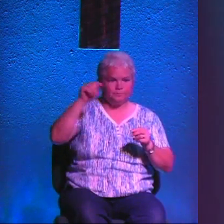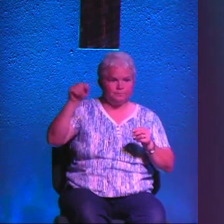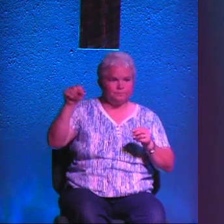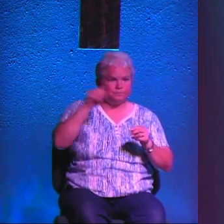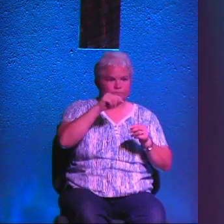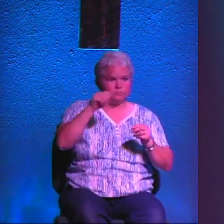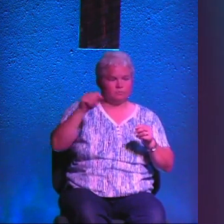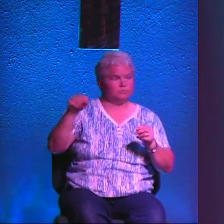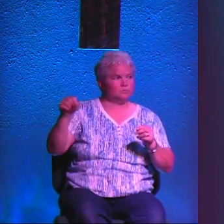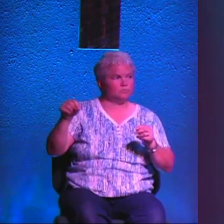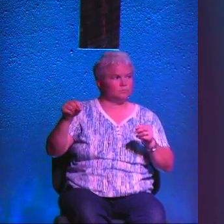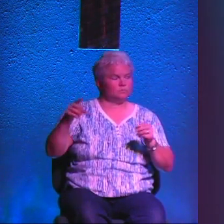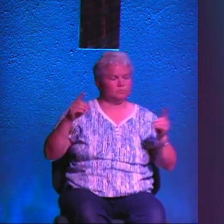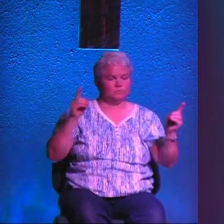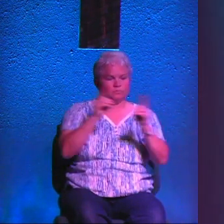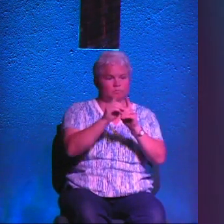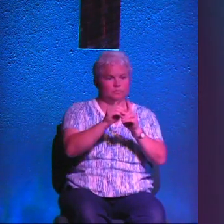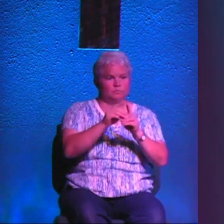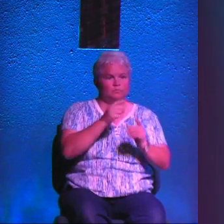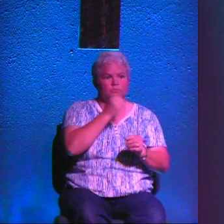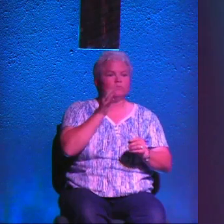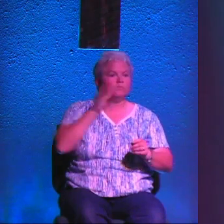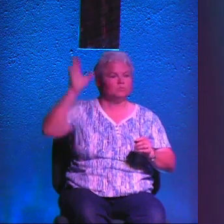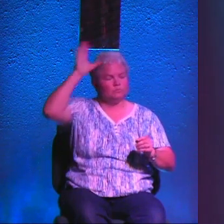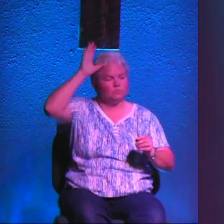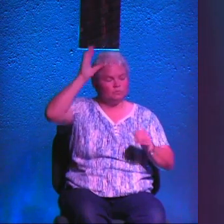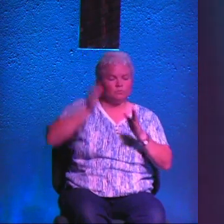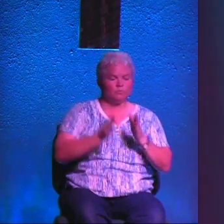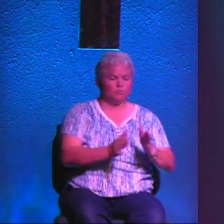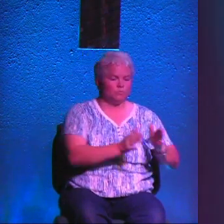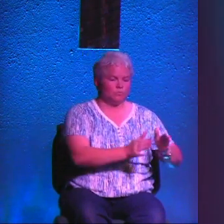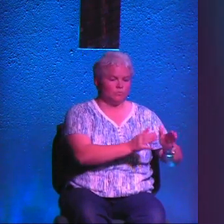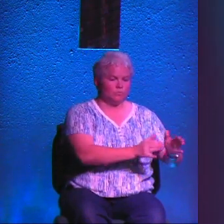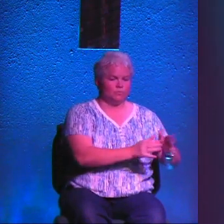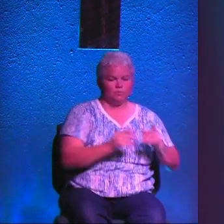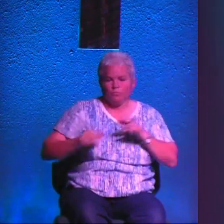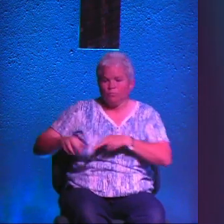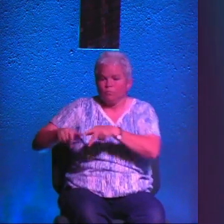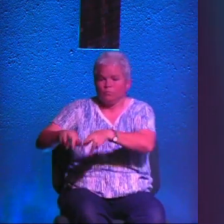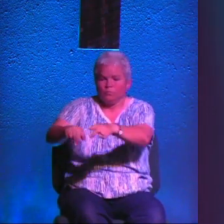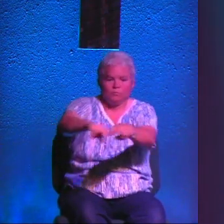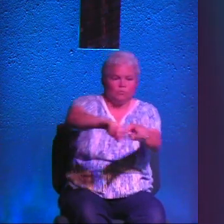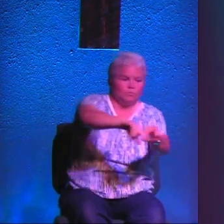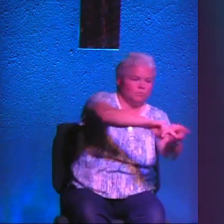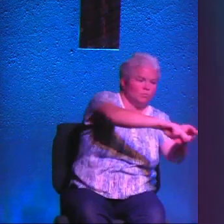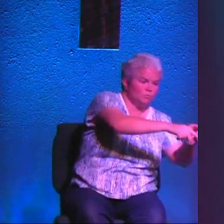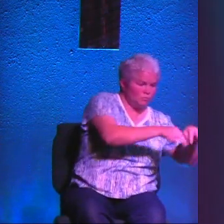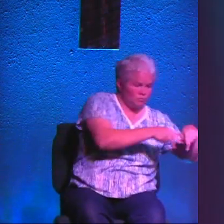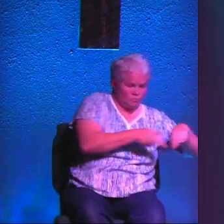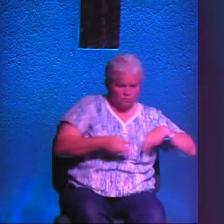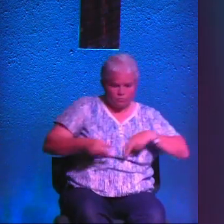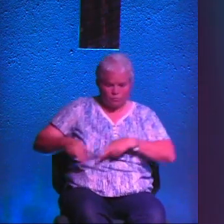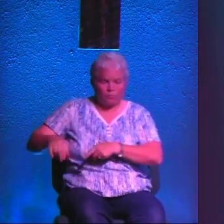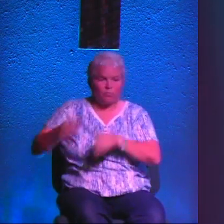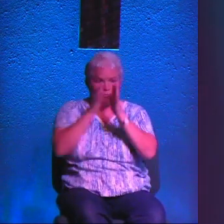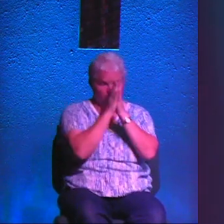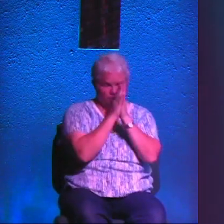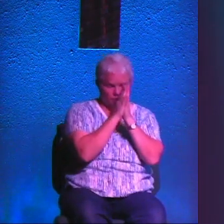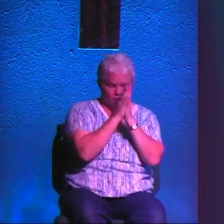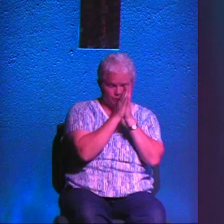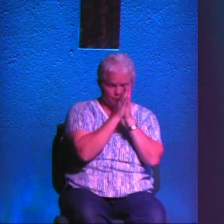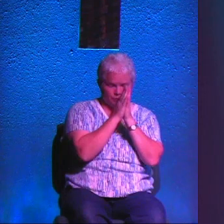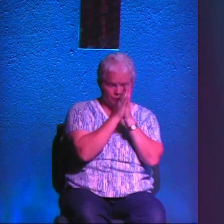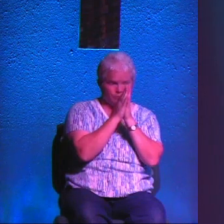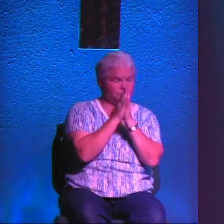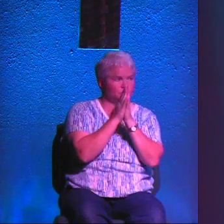on there and then just go for your hour, or you can sign up for a couple hours if you want. If you've never done it before,